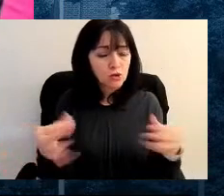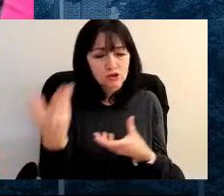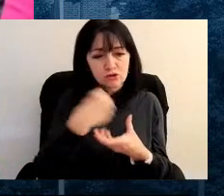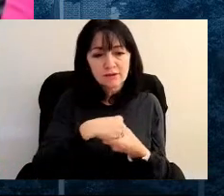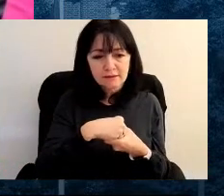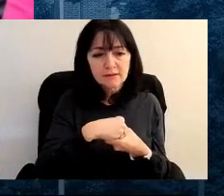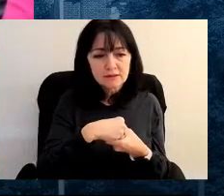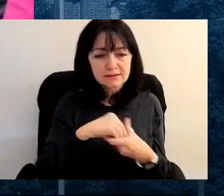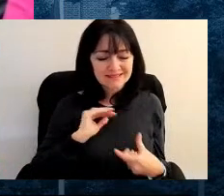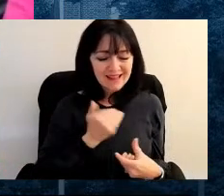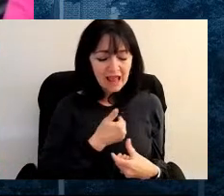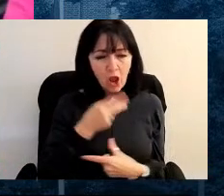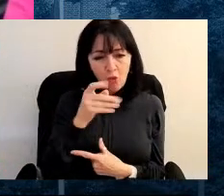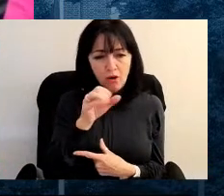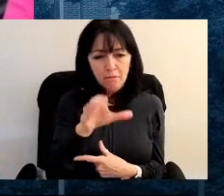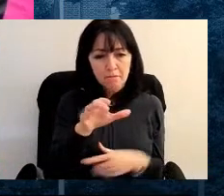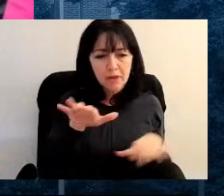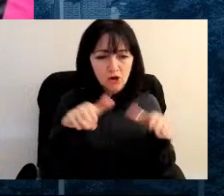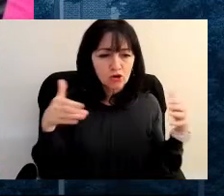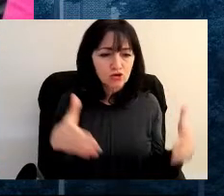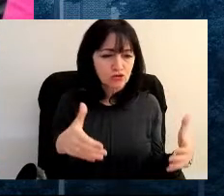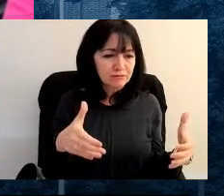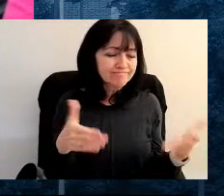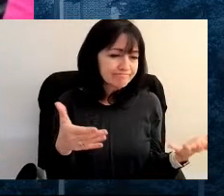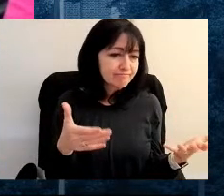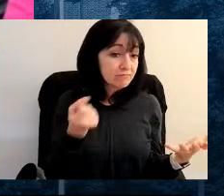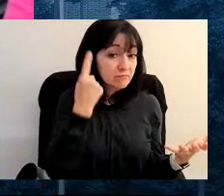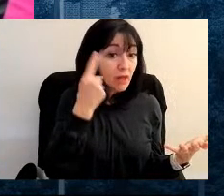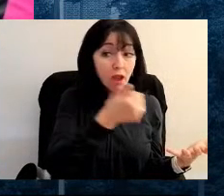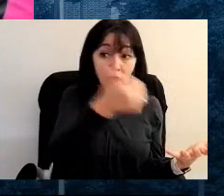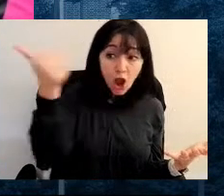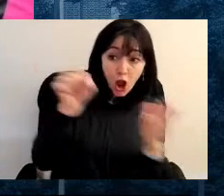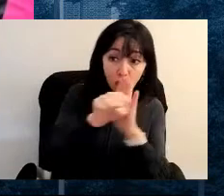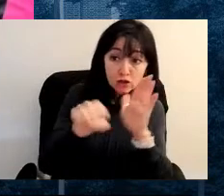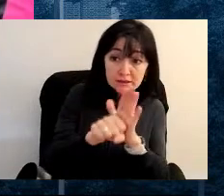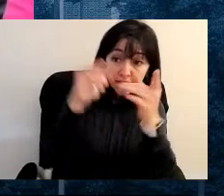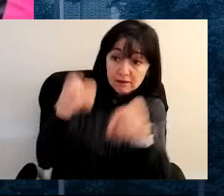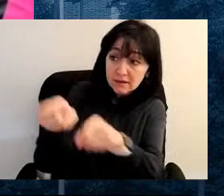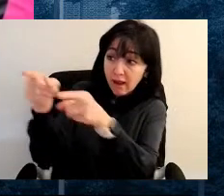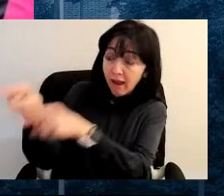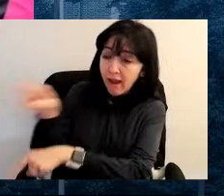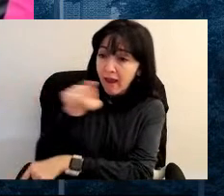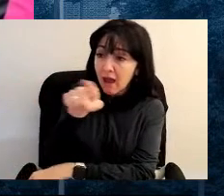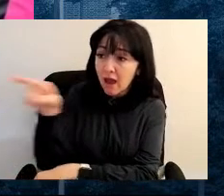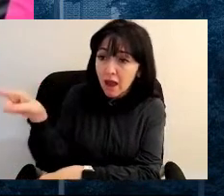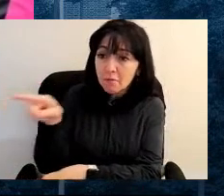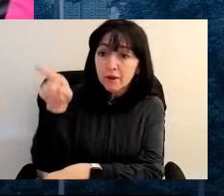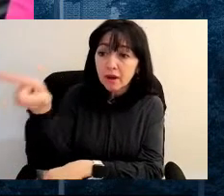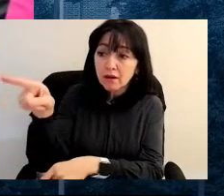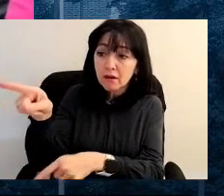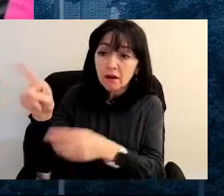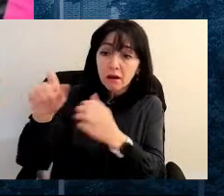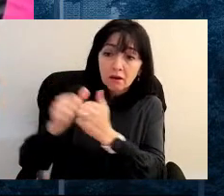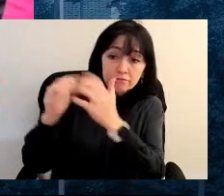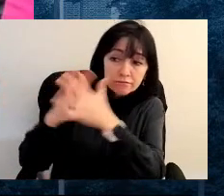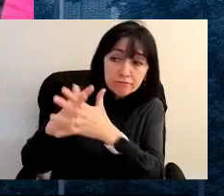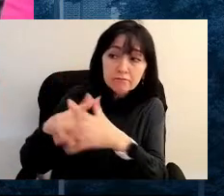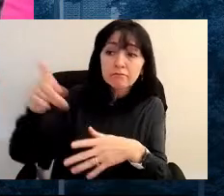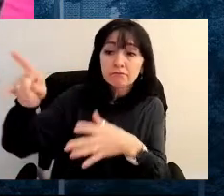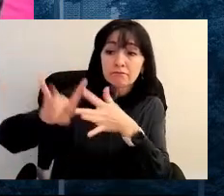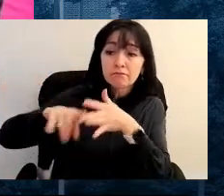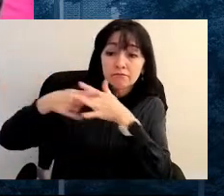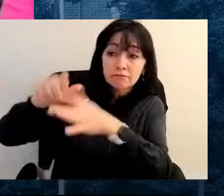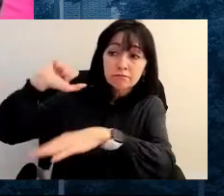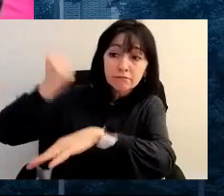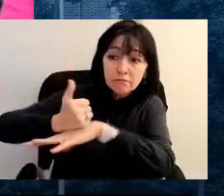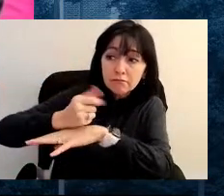group, and that is we need to be regionally competitive. We have work to do. The data that I referenced earlier, it tells us we have